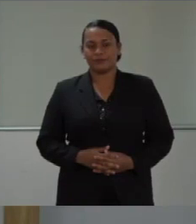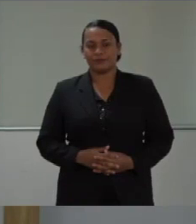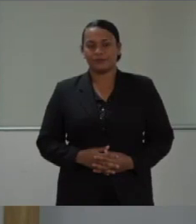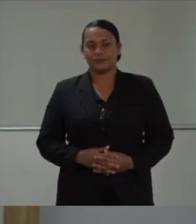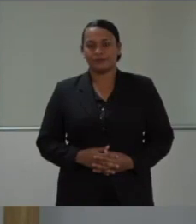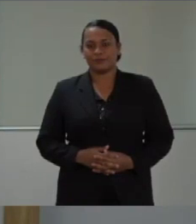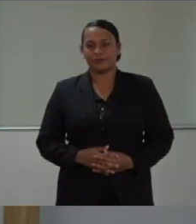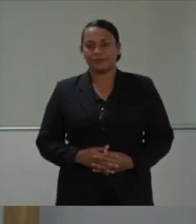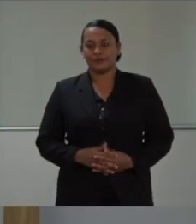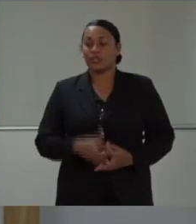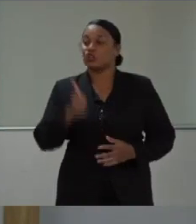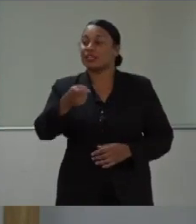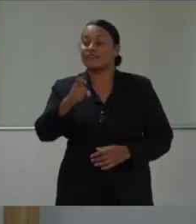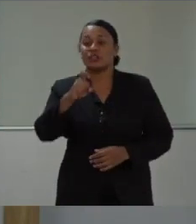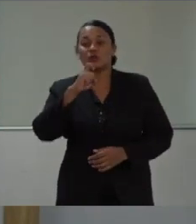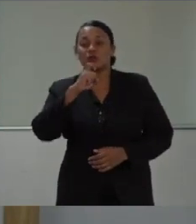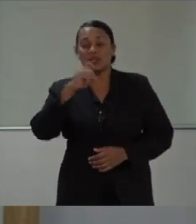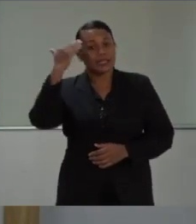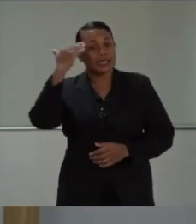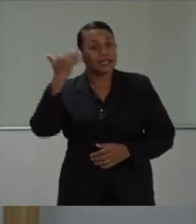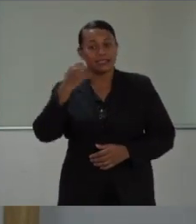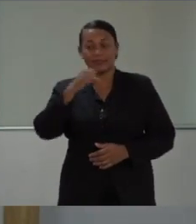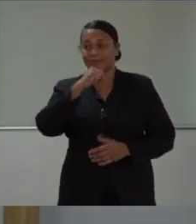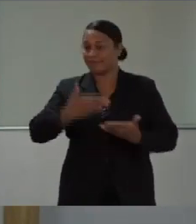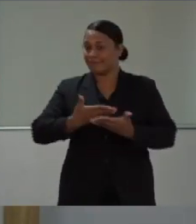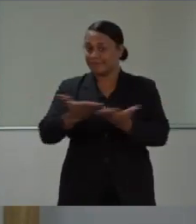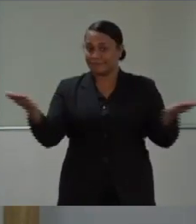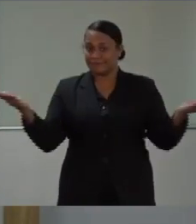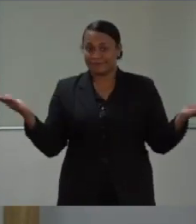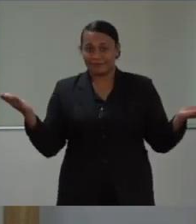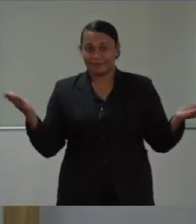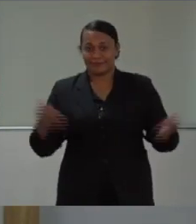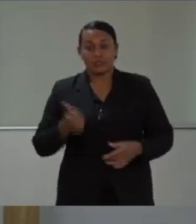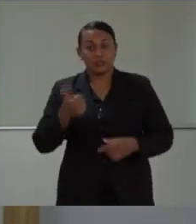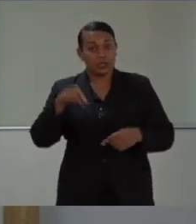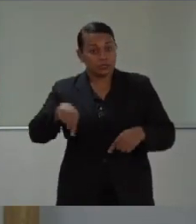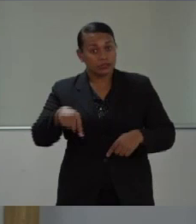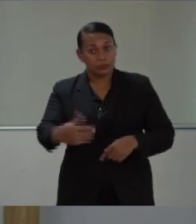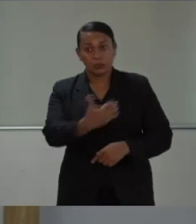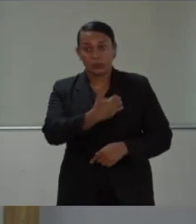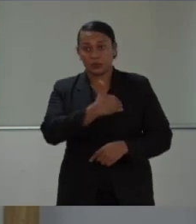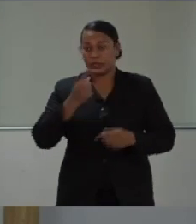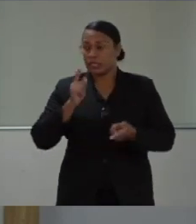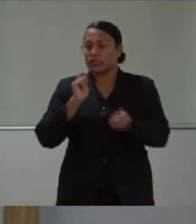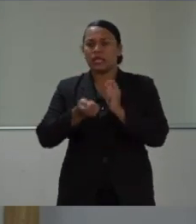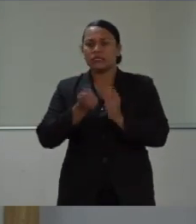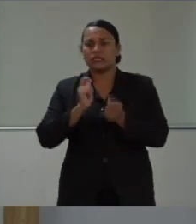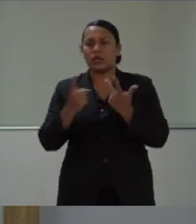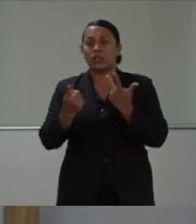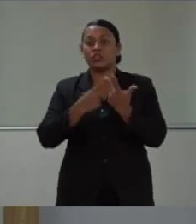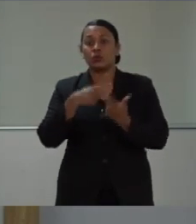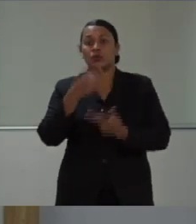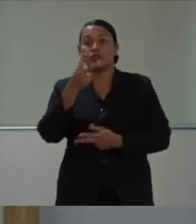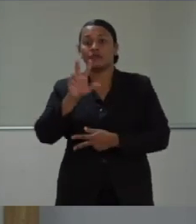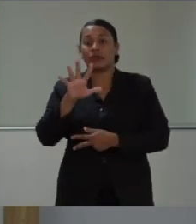Afternoon, ladies and gentlemen. Ladies and gentlemen, this morning after testing another 25 samples overnight at